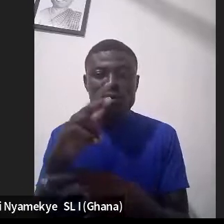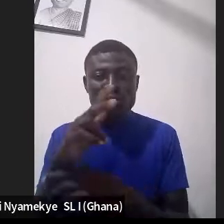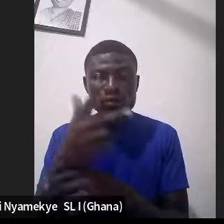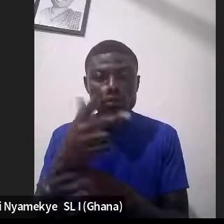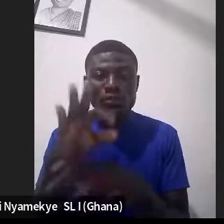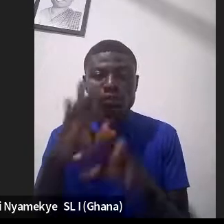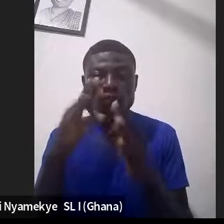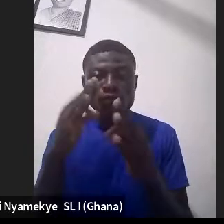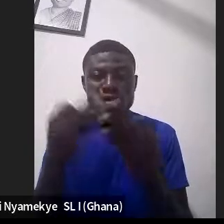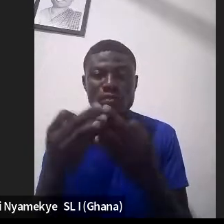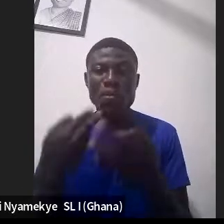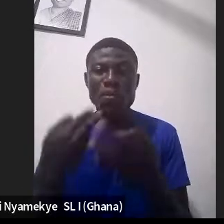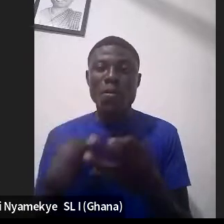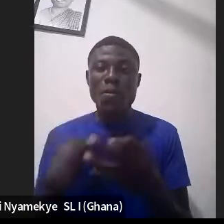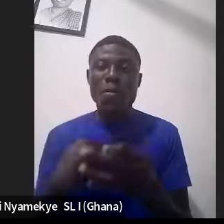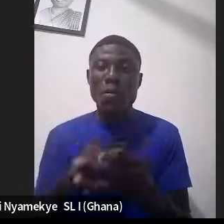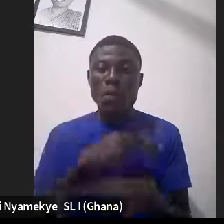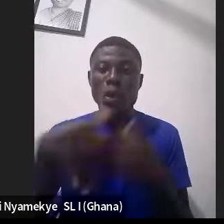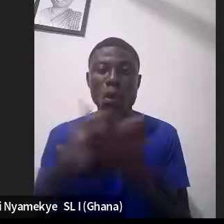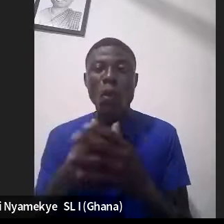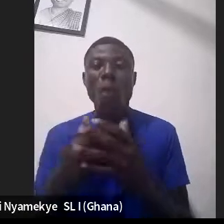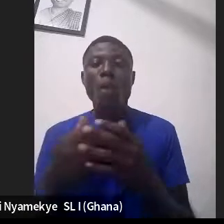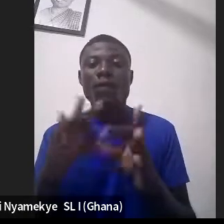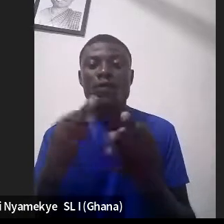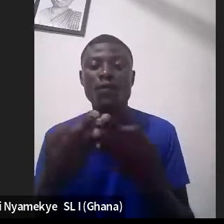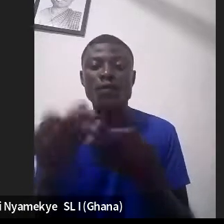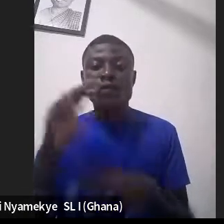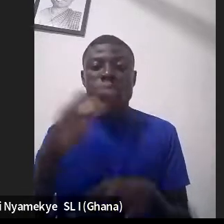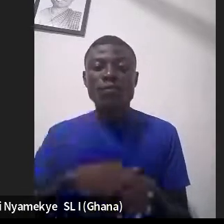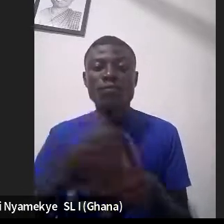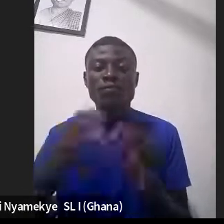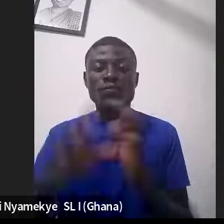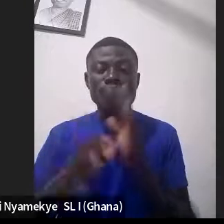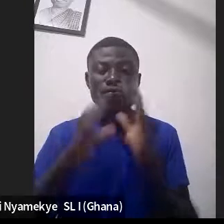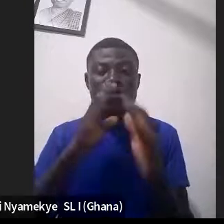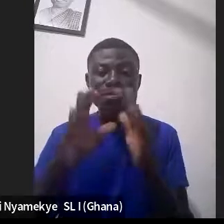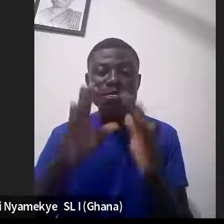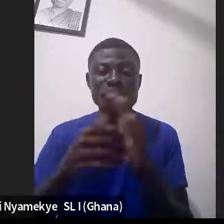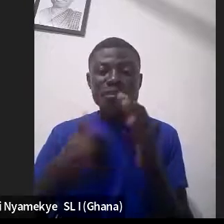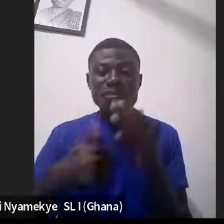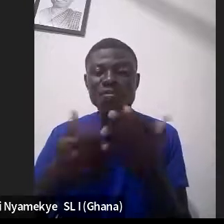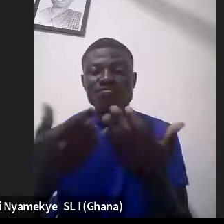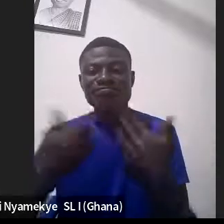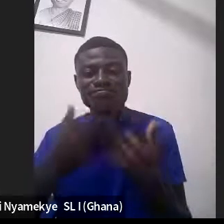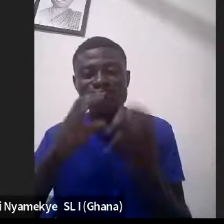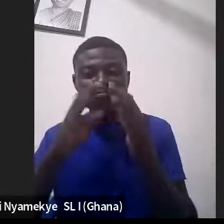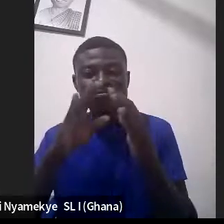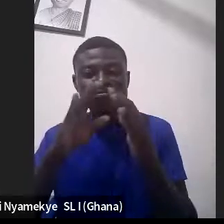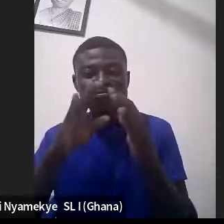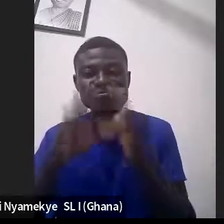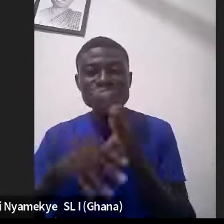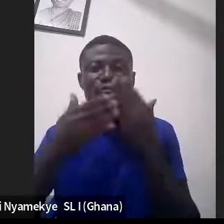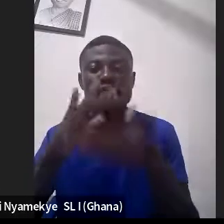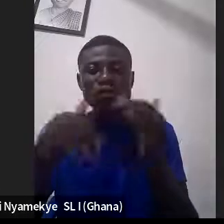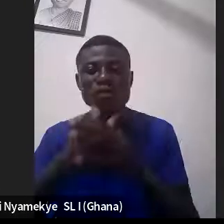member, or the whole family is going to be on the call for us to have that conversation. So thank you,